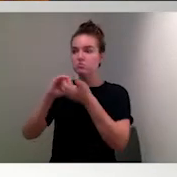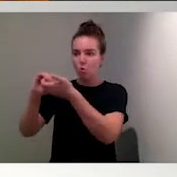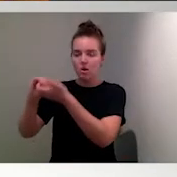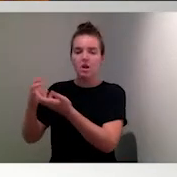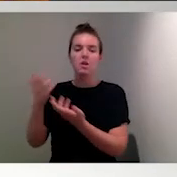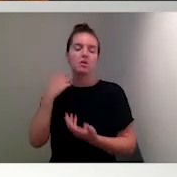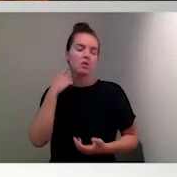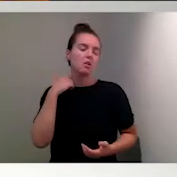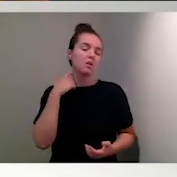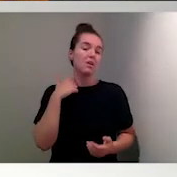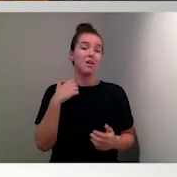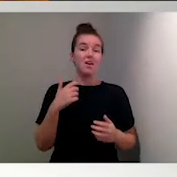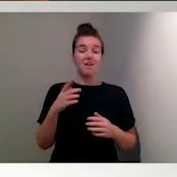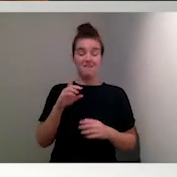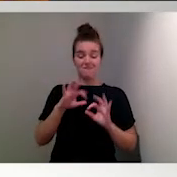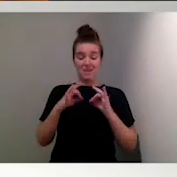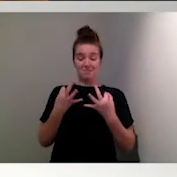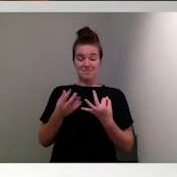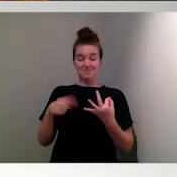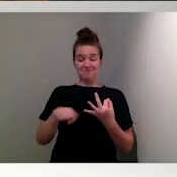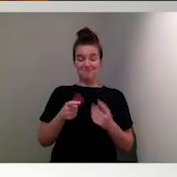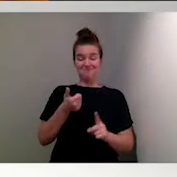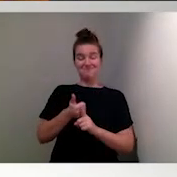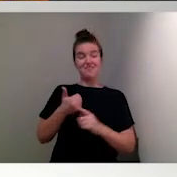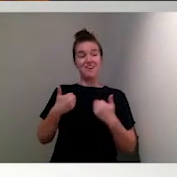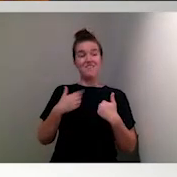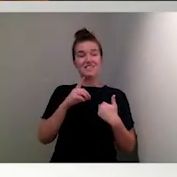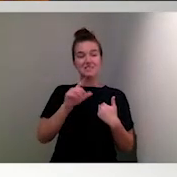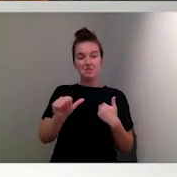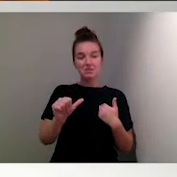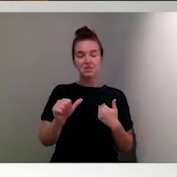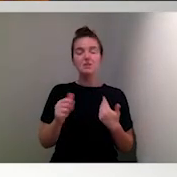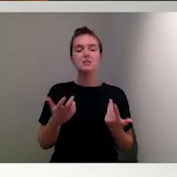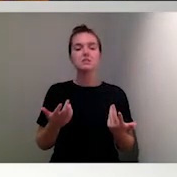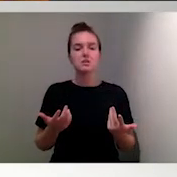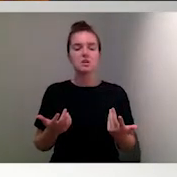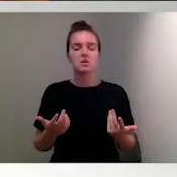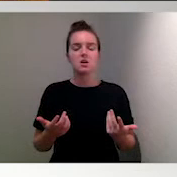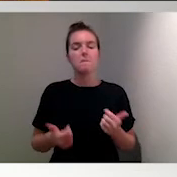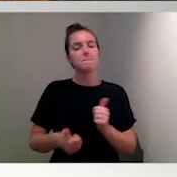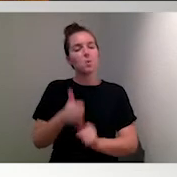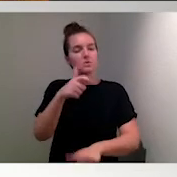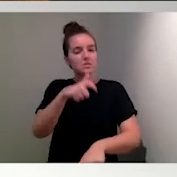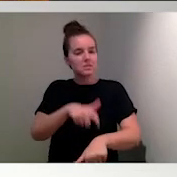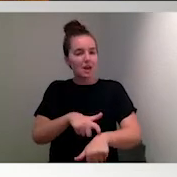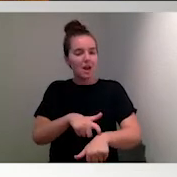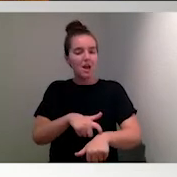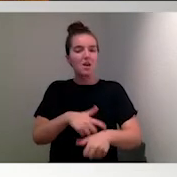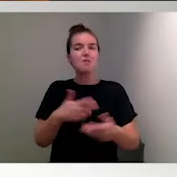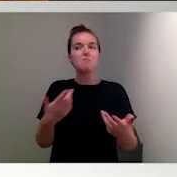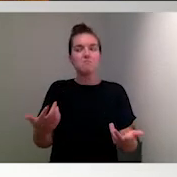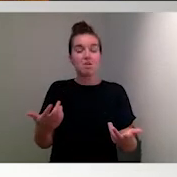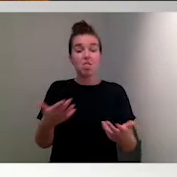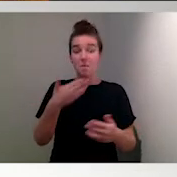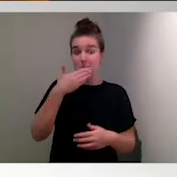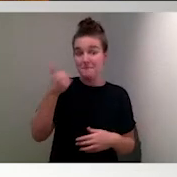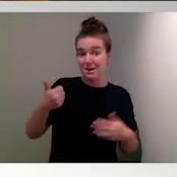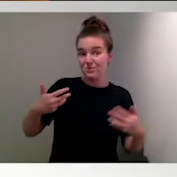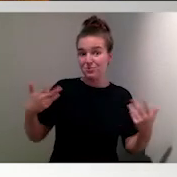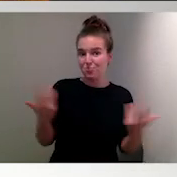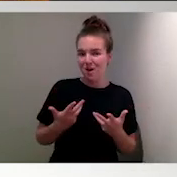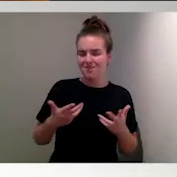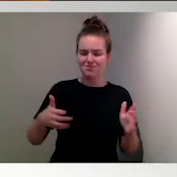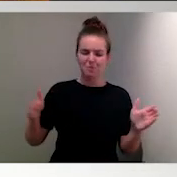time doing either very small or private tours is going to be the best option. And so we set up, I